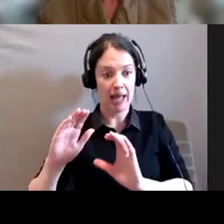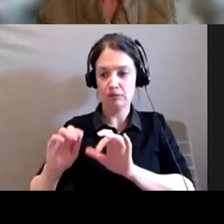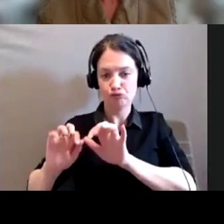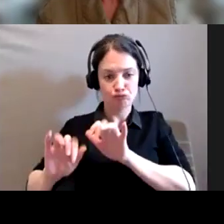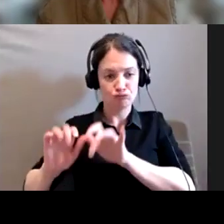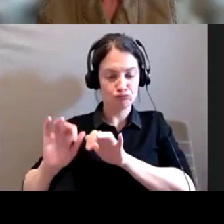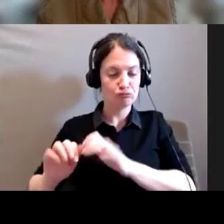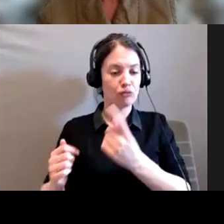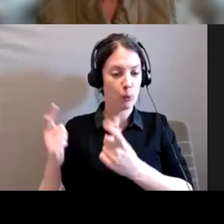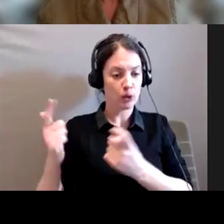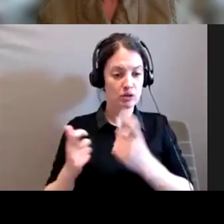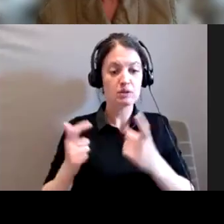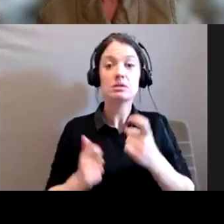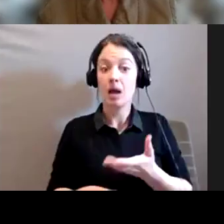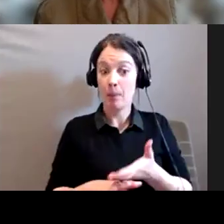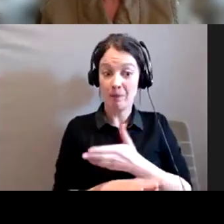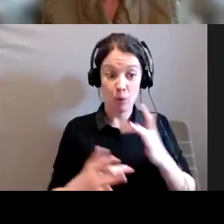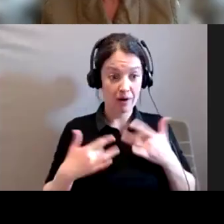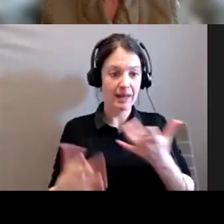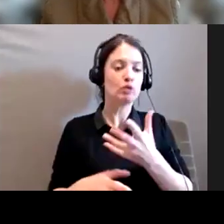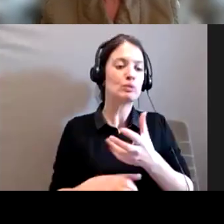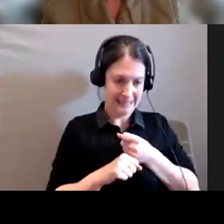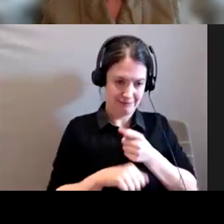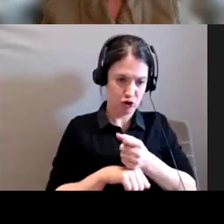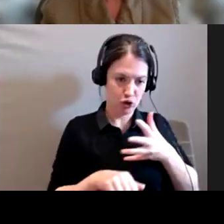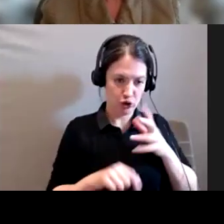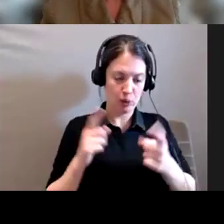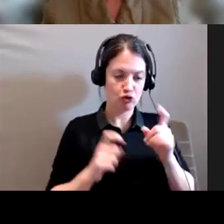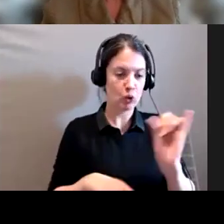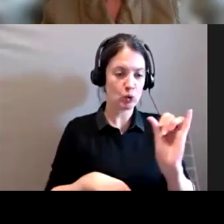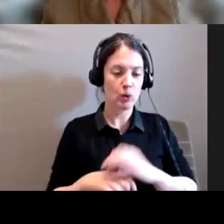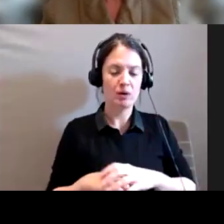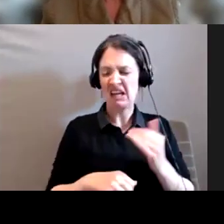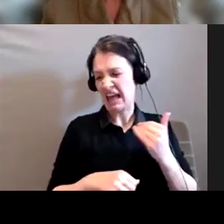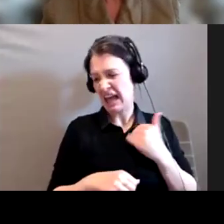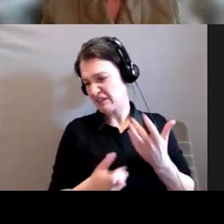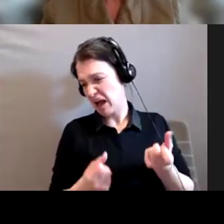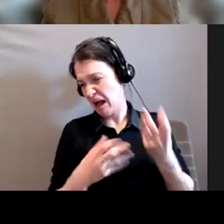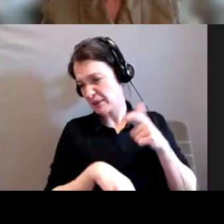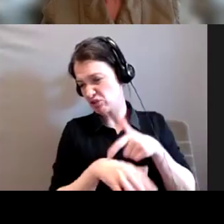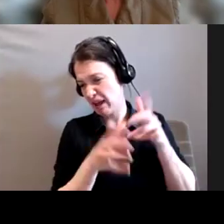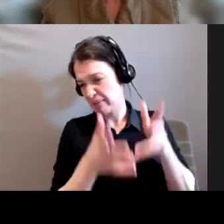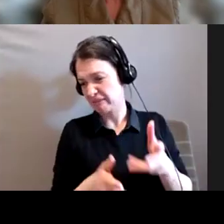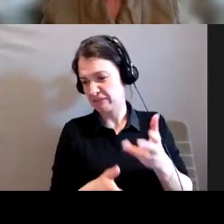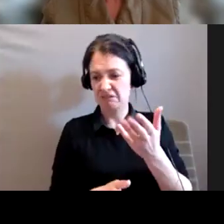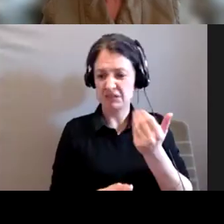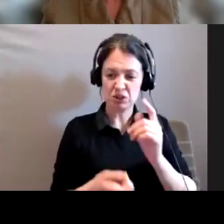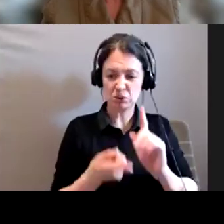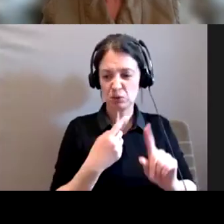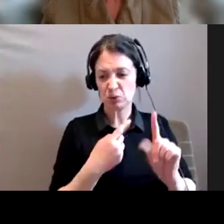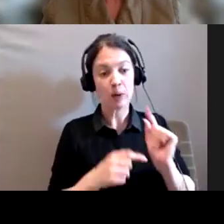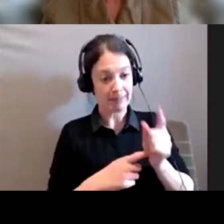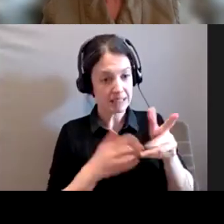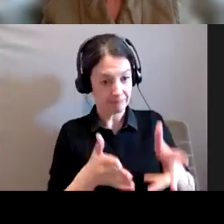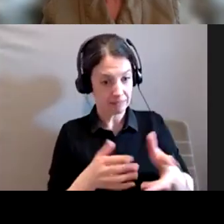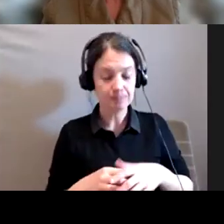some early questions before the event, so let's go through some of them. We have about 15, 20 minutes But